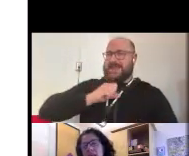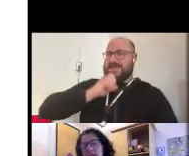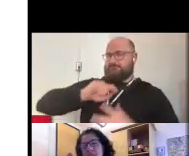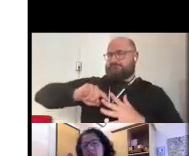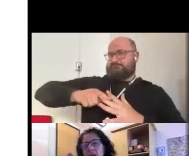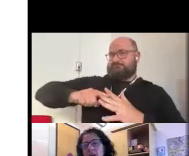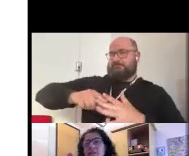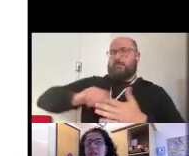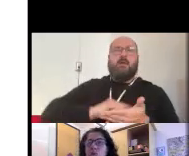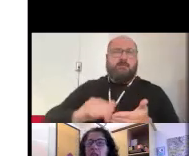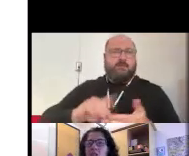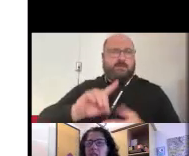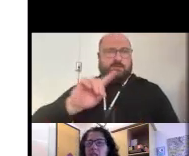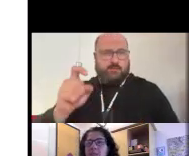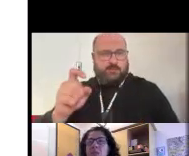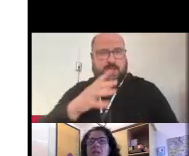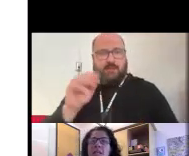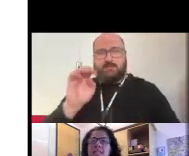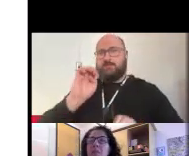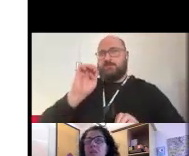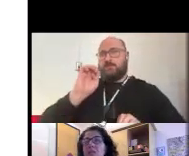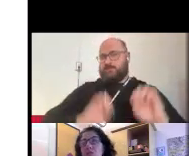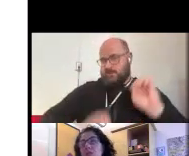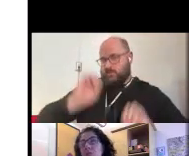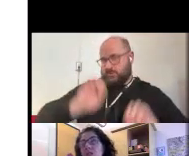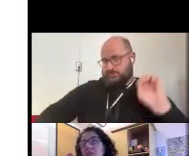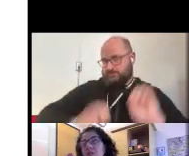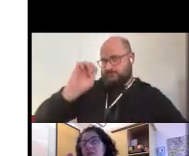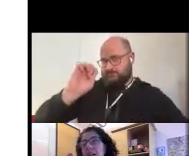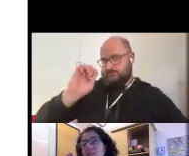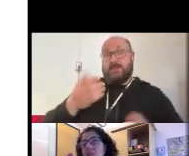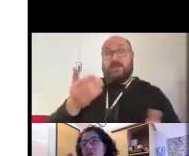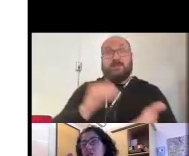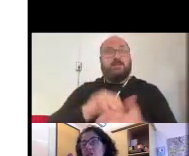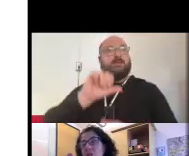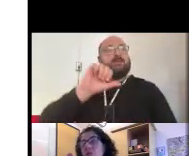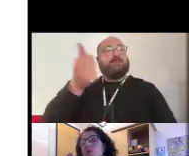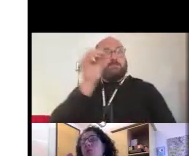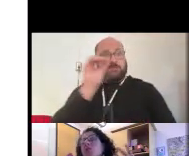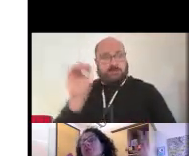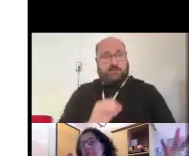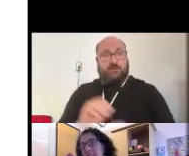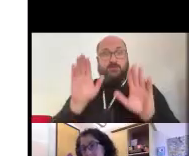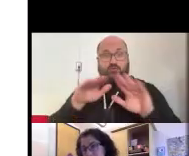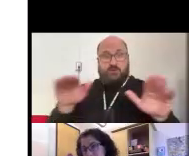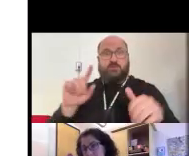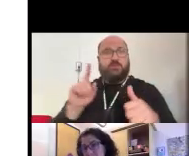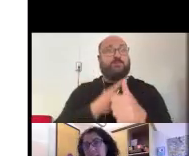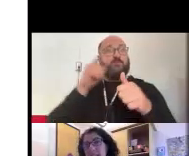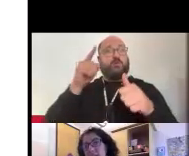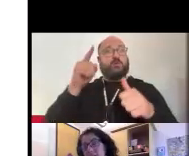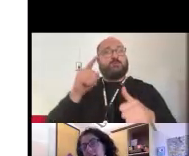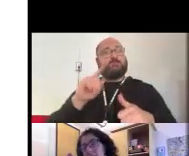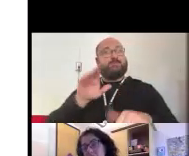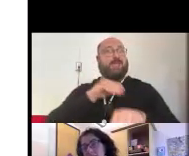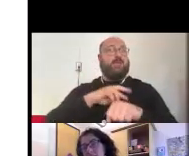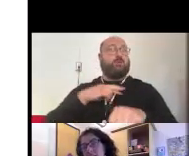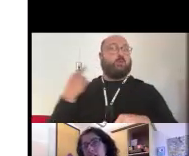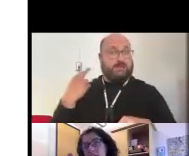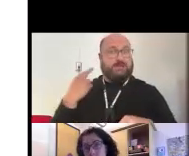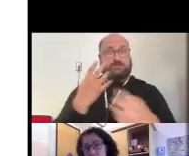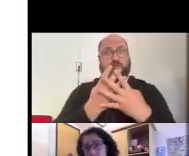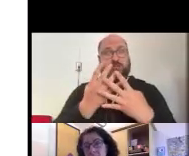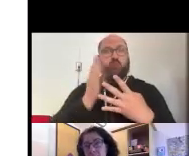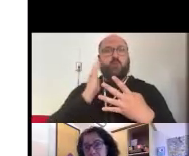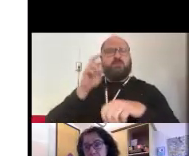diagnosis and evaluation. 10% of children with first at-risk screening result were referred to EI instead of a